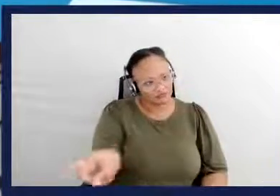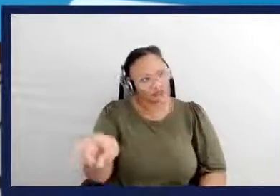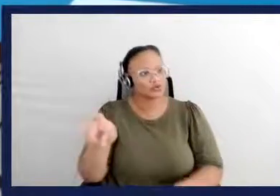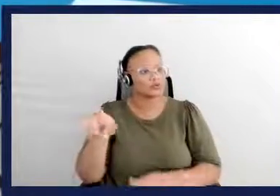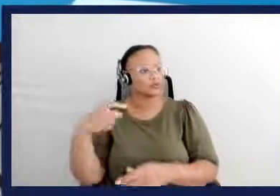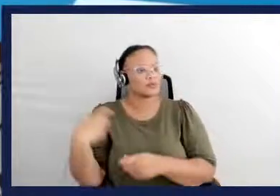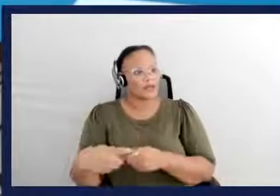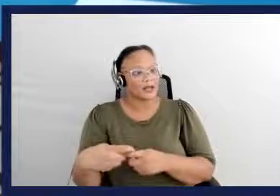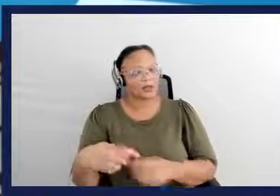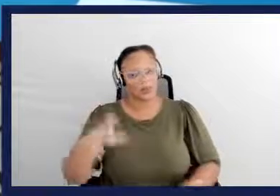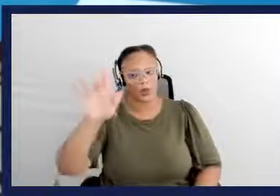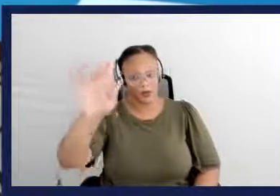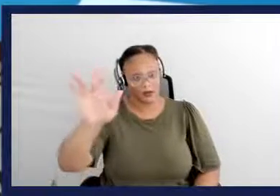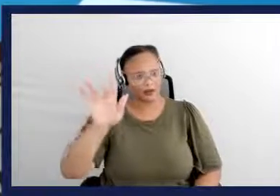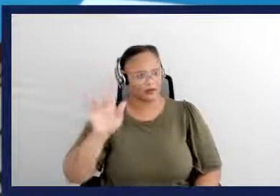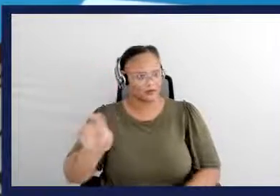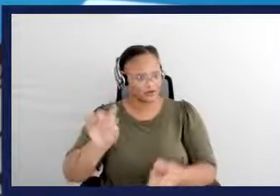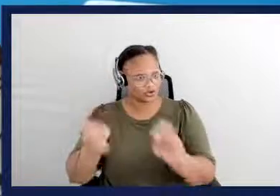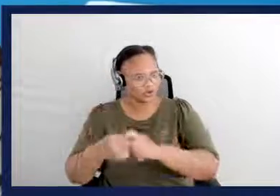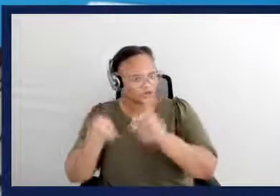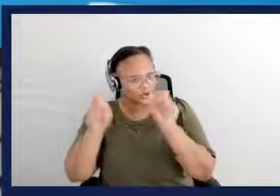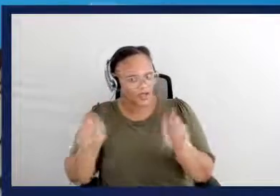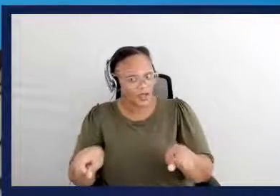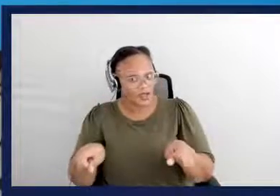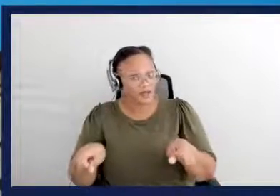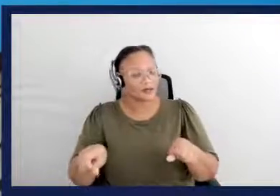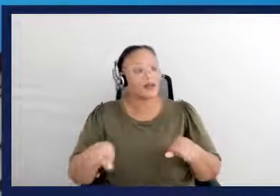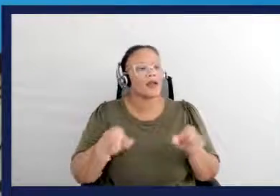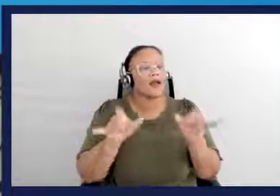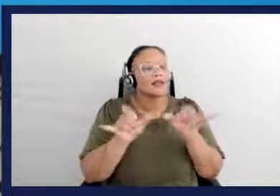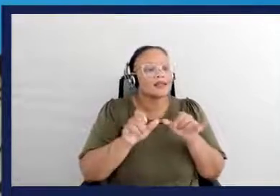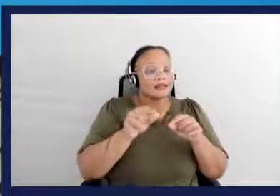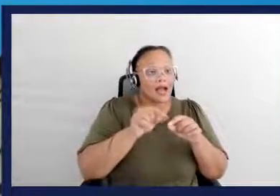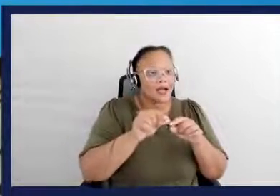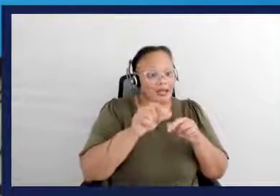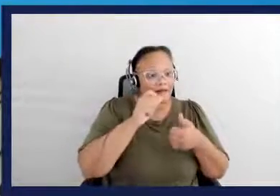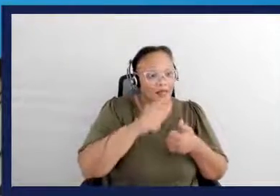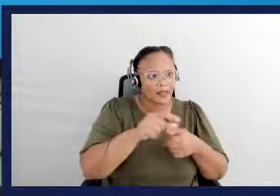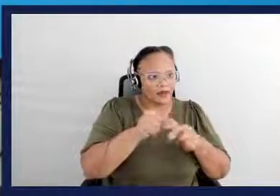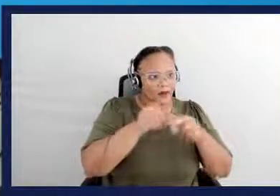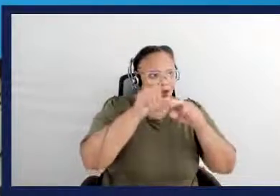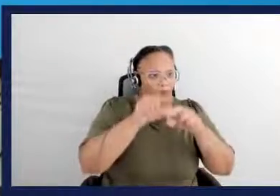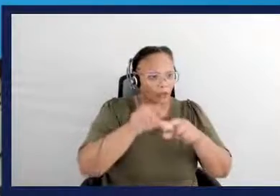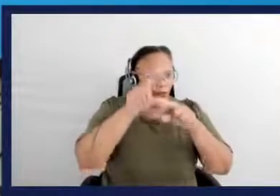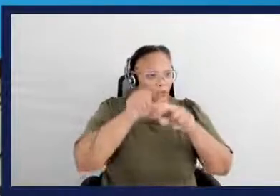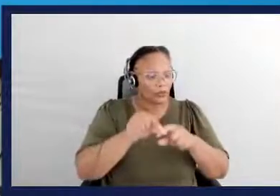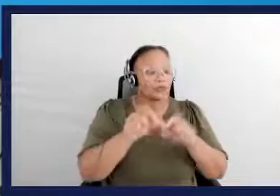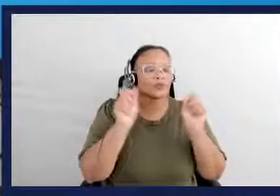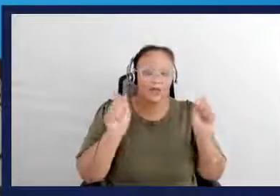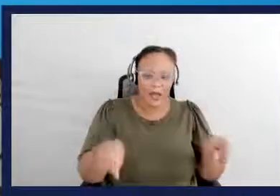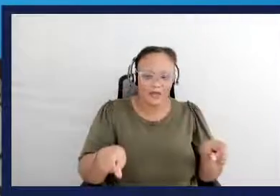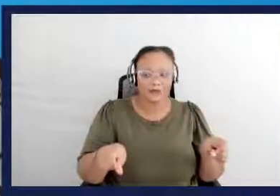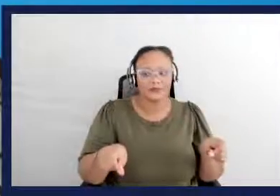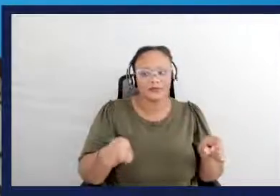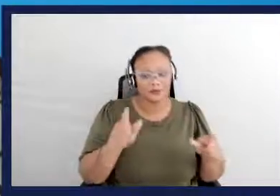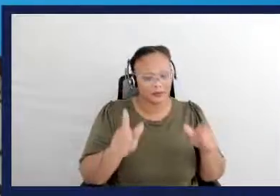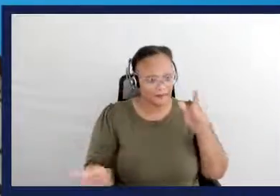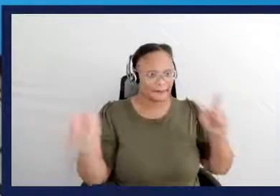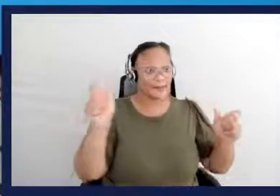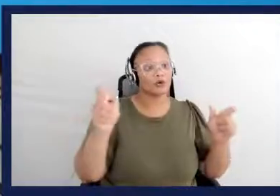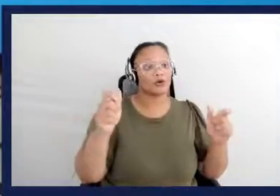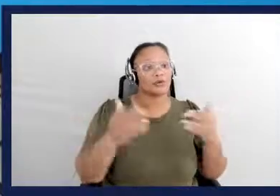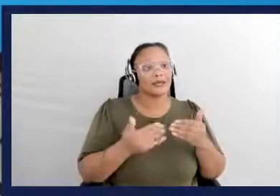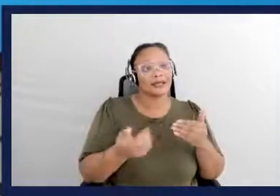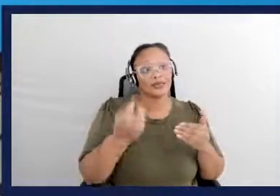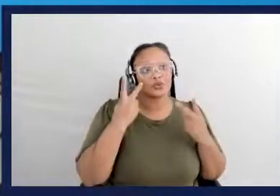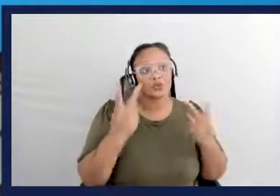They can also change the text size, so to the normal size, or make it much bigger to make it easier for someone to